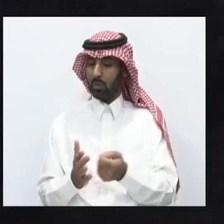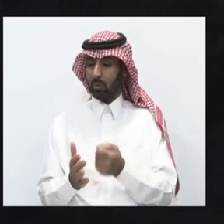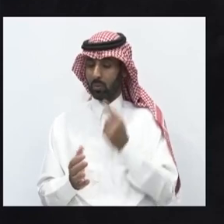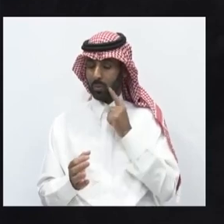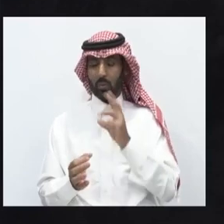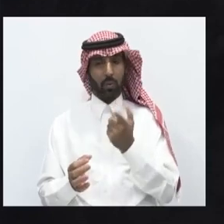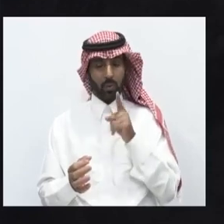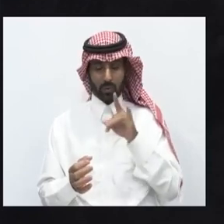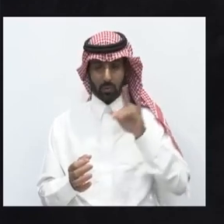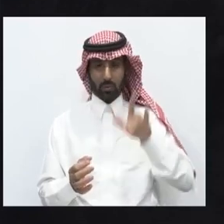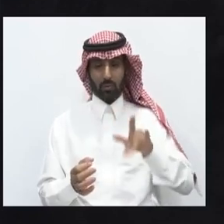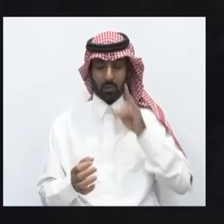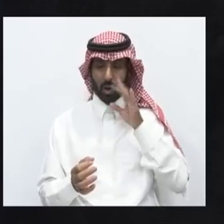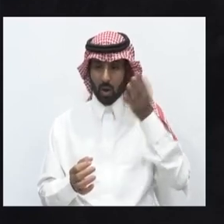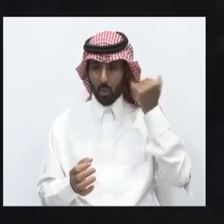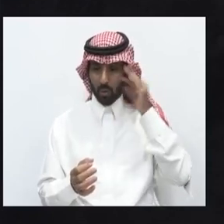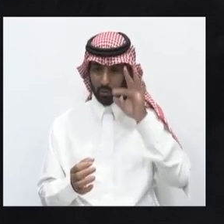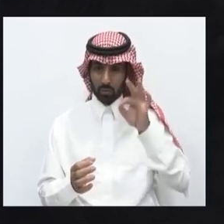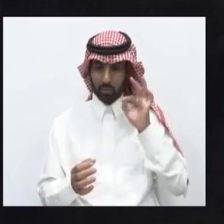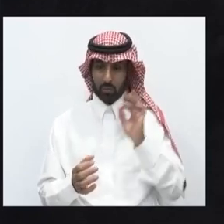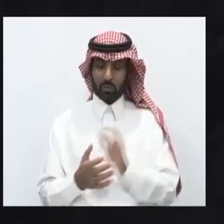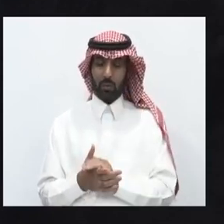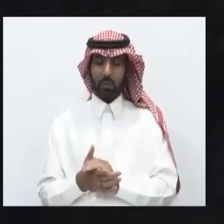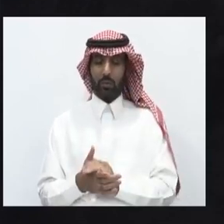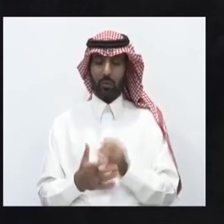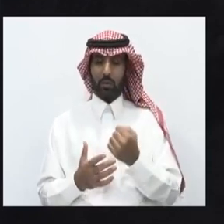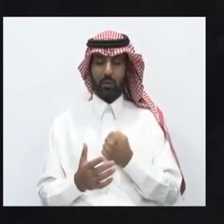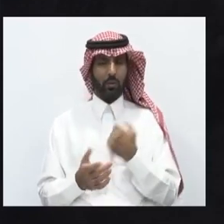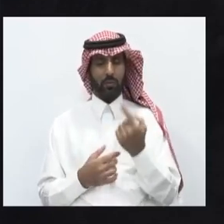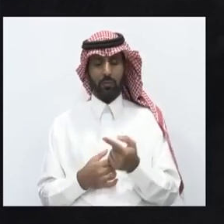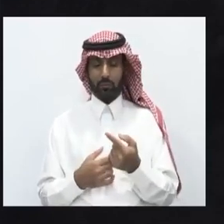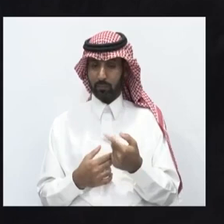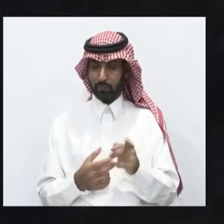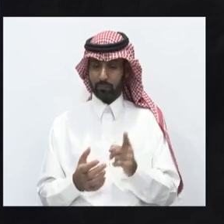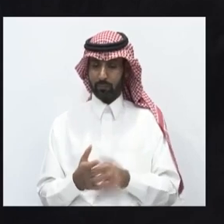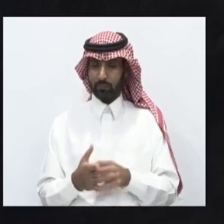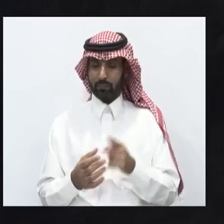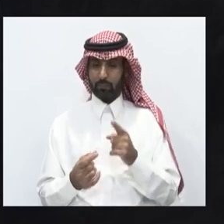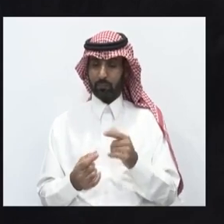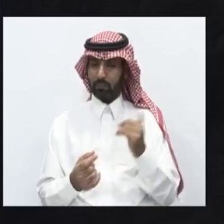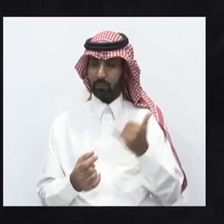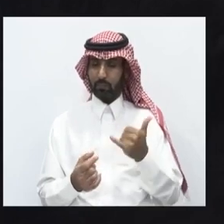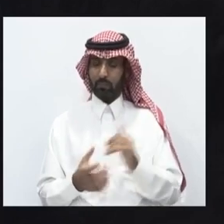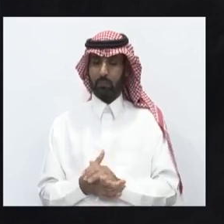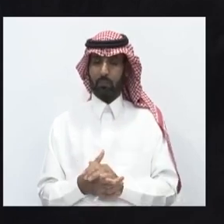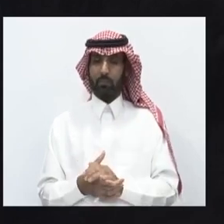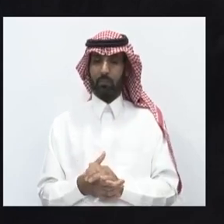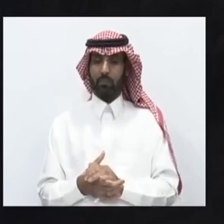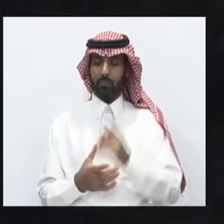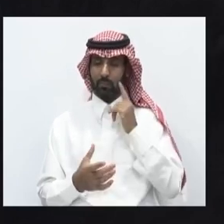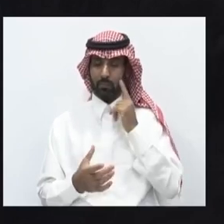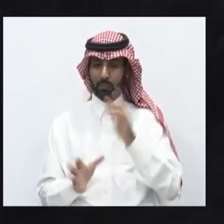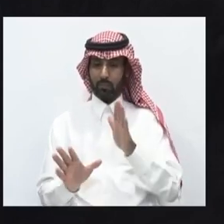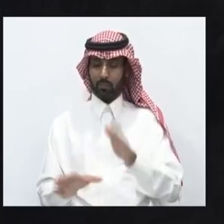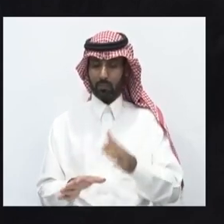working? Is it good? Is it bad? This is up to you. For me, I think that it's really extremely necessary that you should